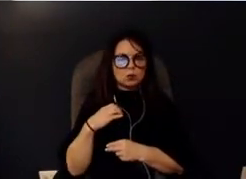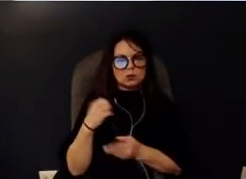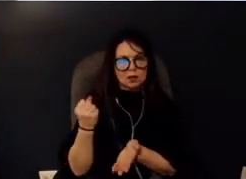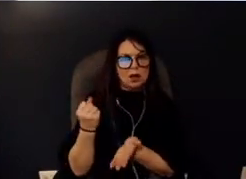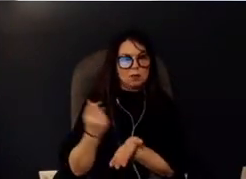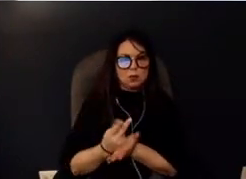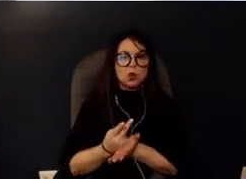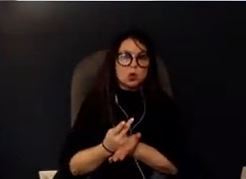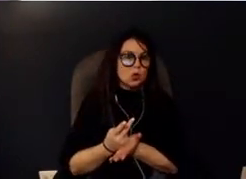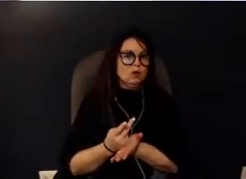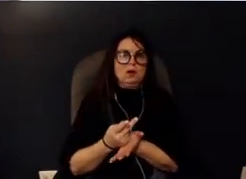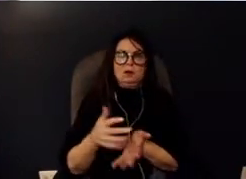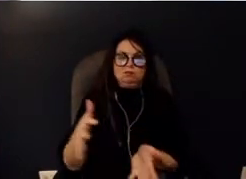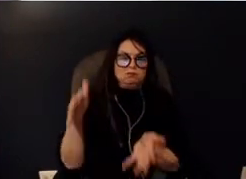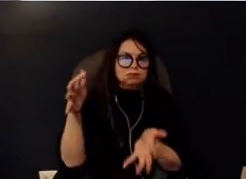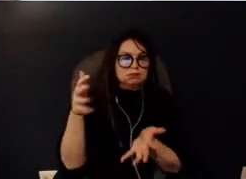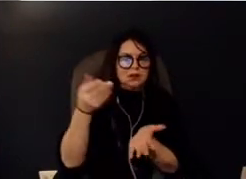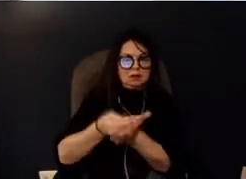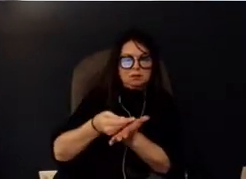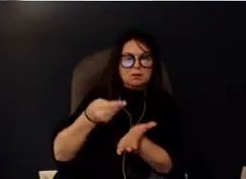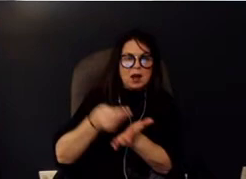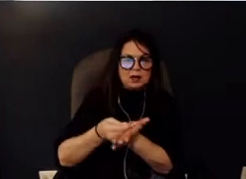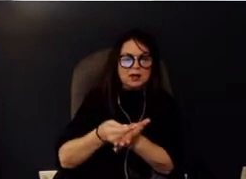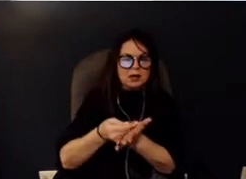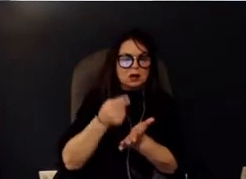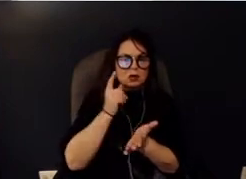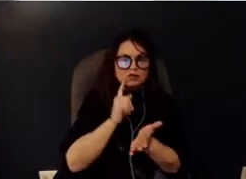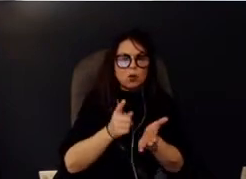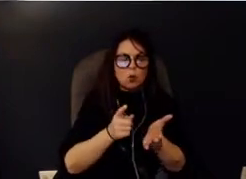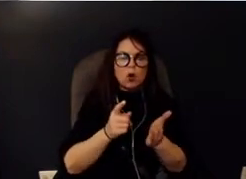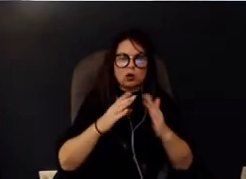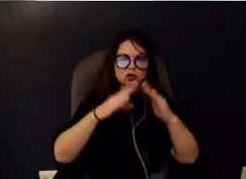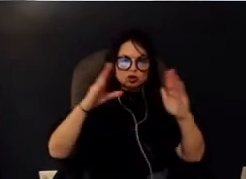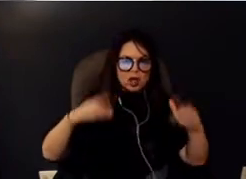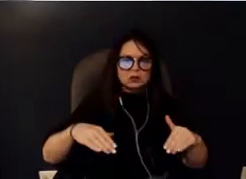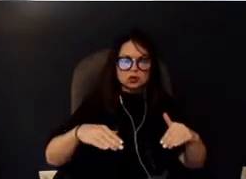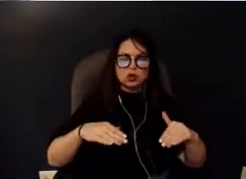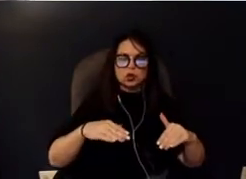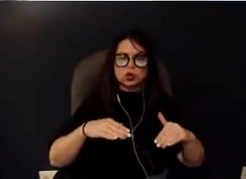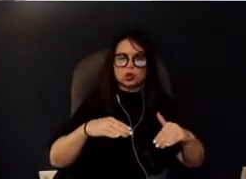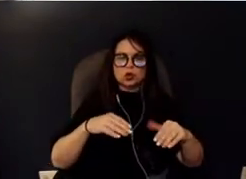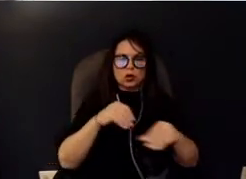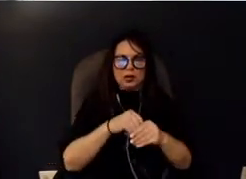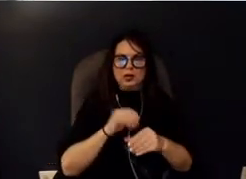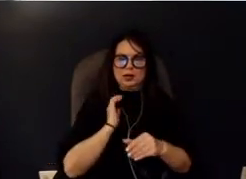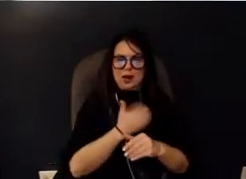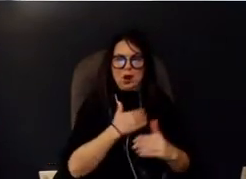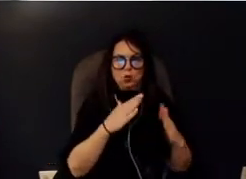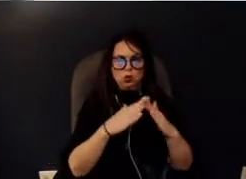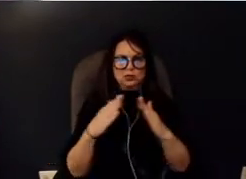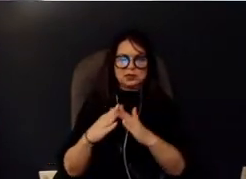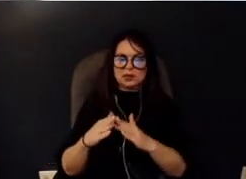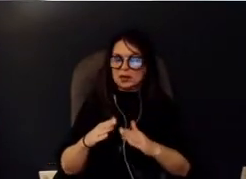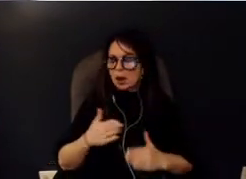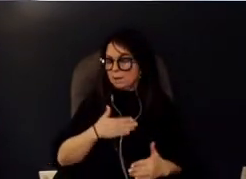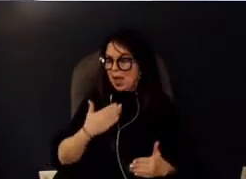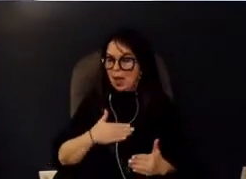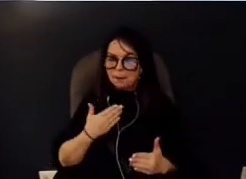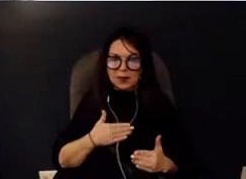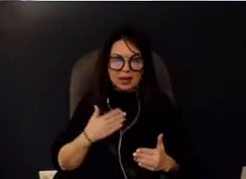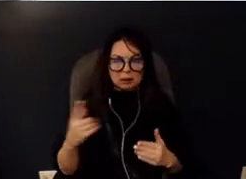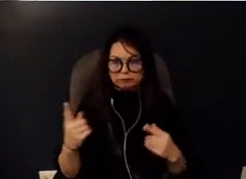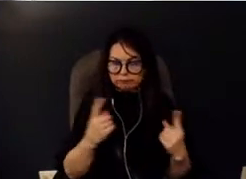expansion of shelter in our city. So I'm happy to answer more questions about this, but I just wanted, I think it's really